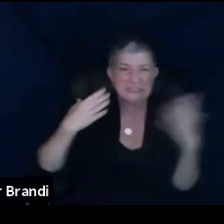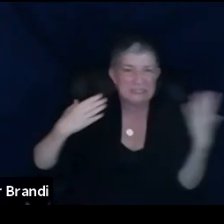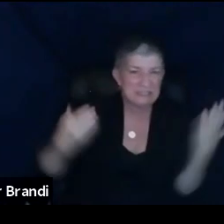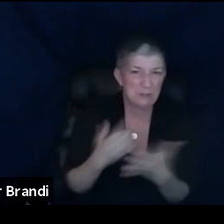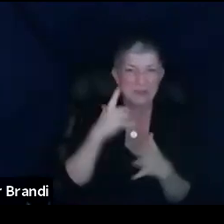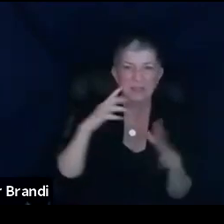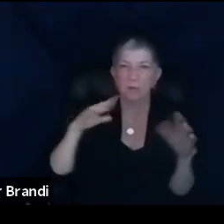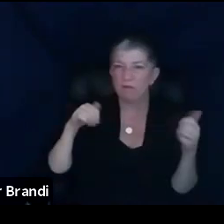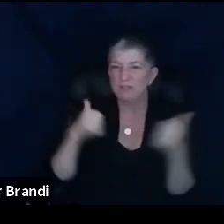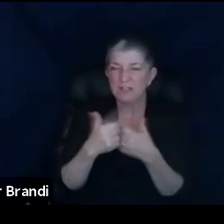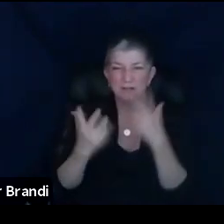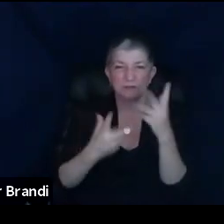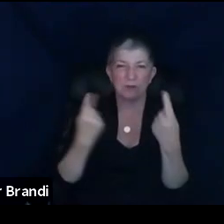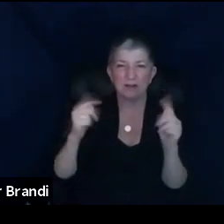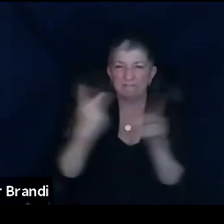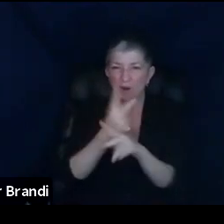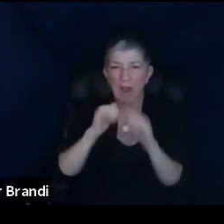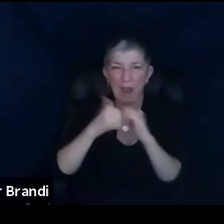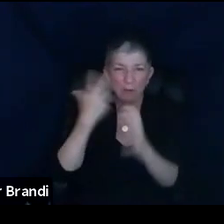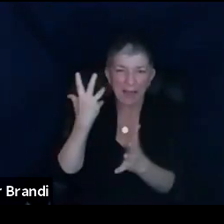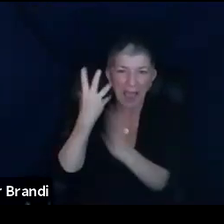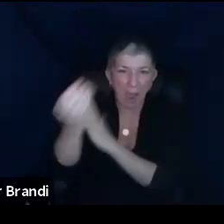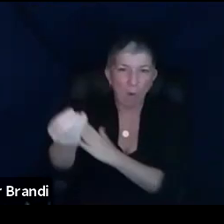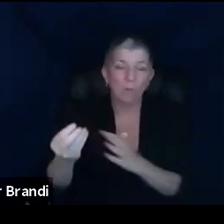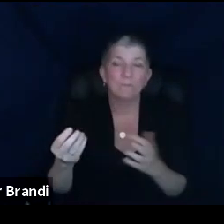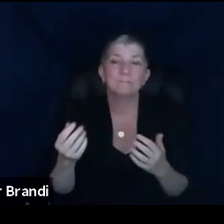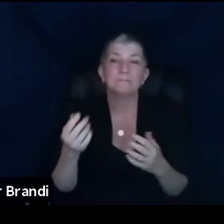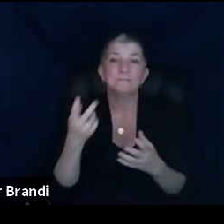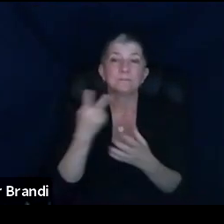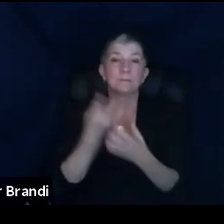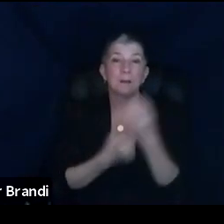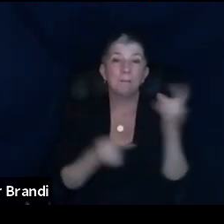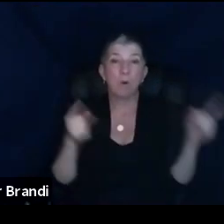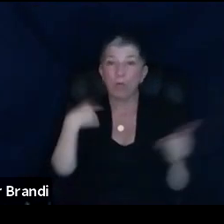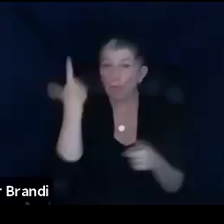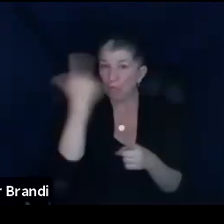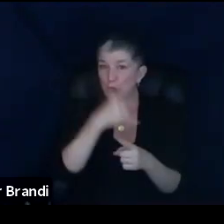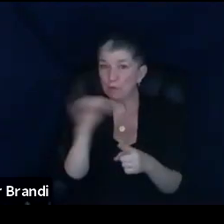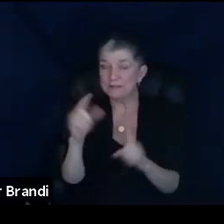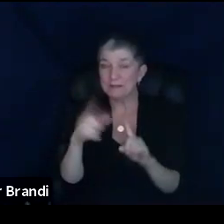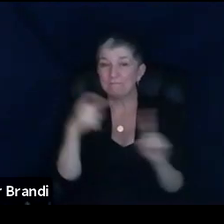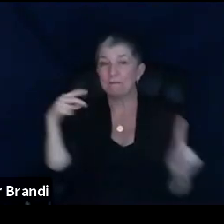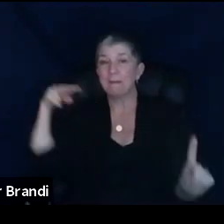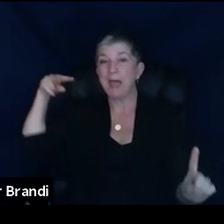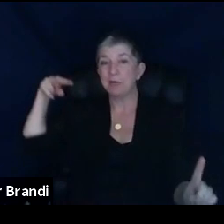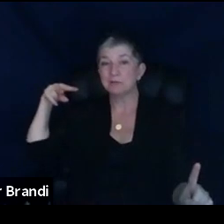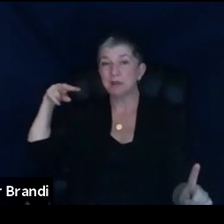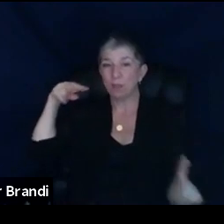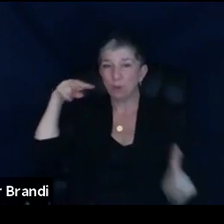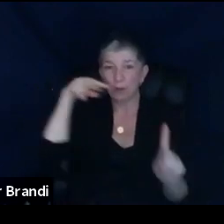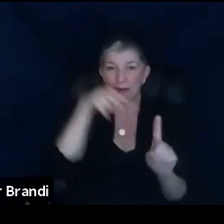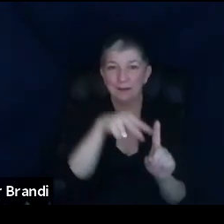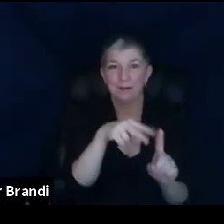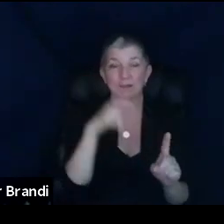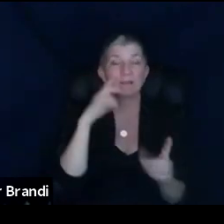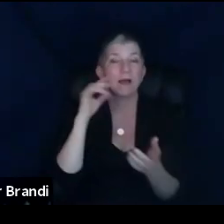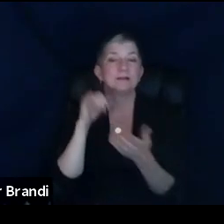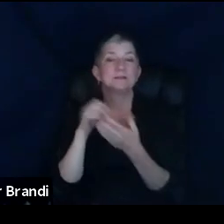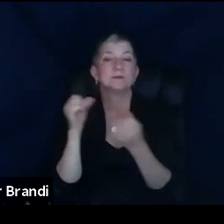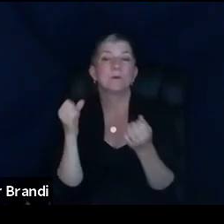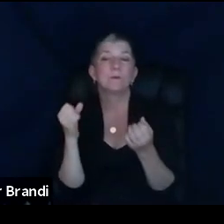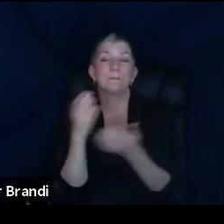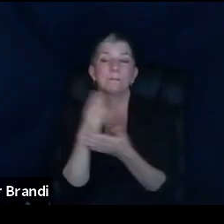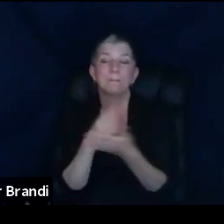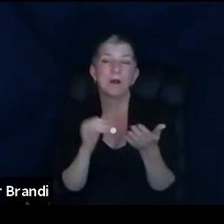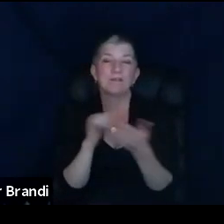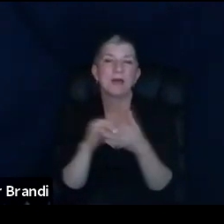of trying to get out of it. And they both can look the same from the outside looking in. And so then part of that is